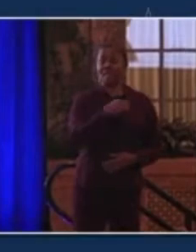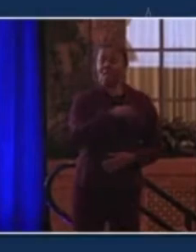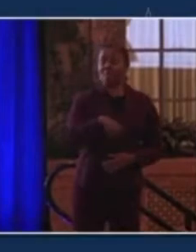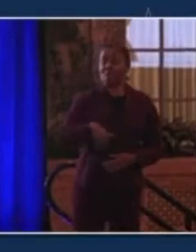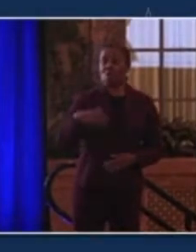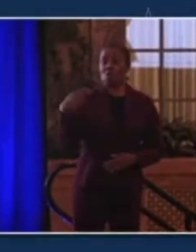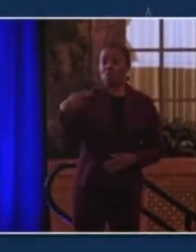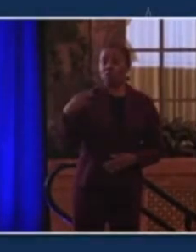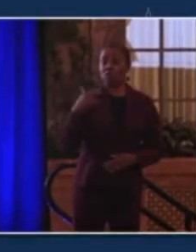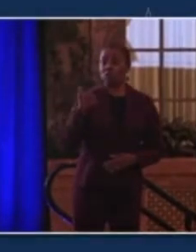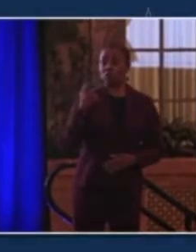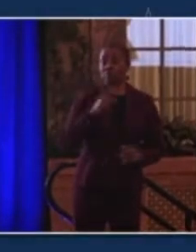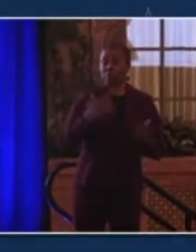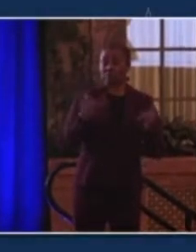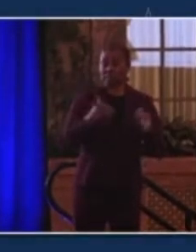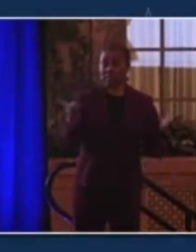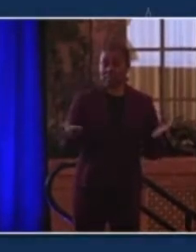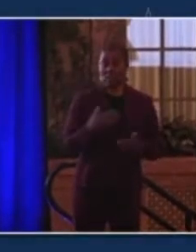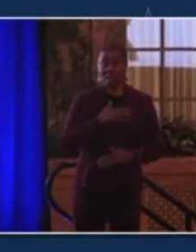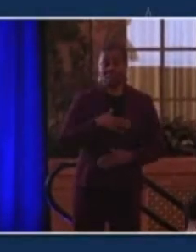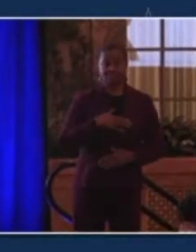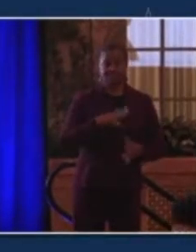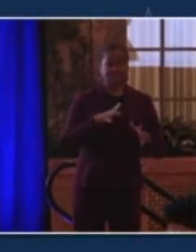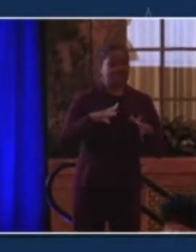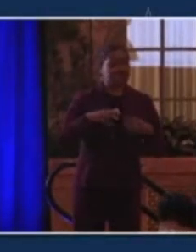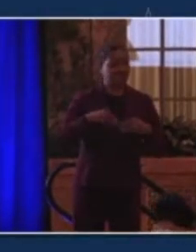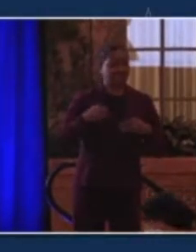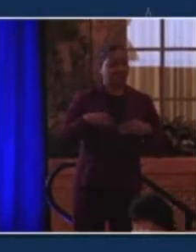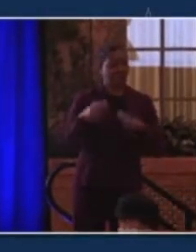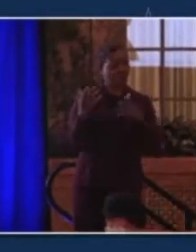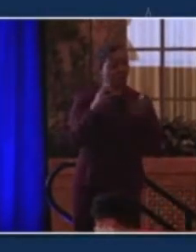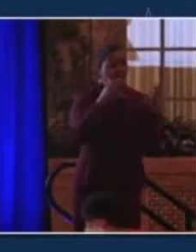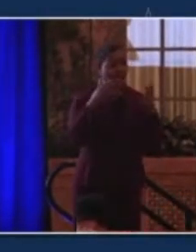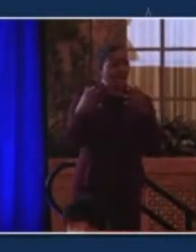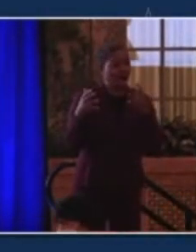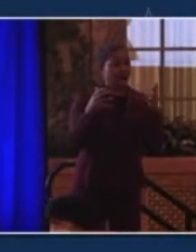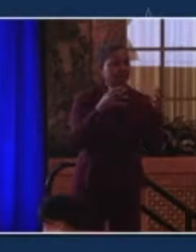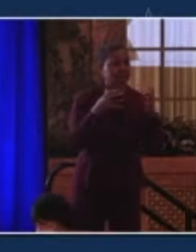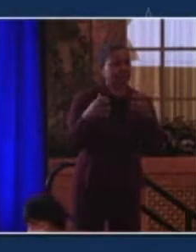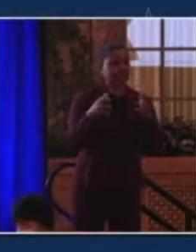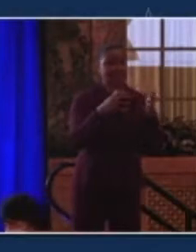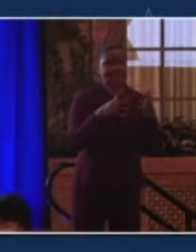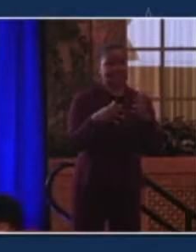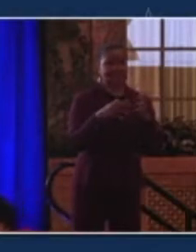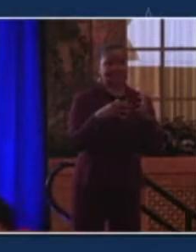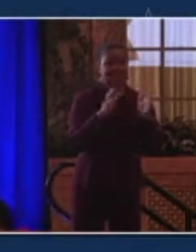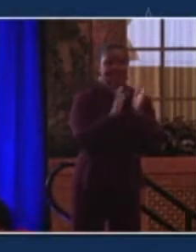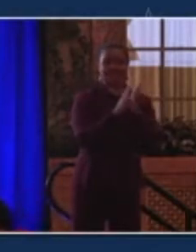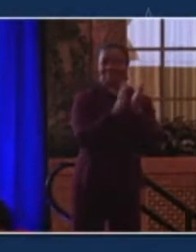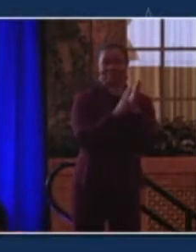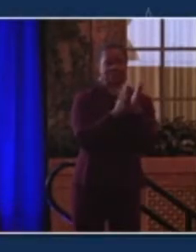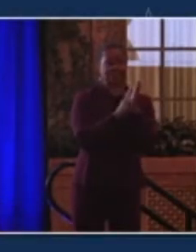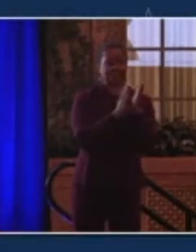21 folks still here, please accept our great round of applause for all that you did.